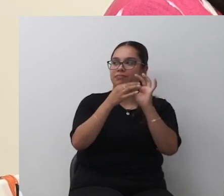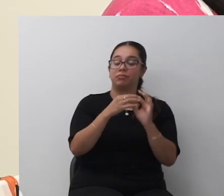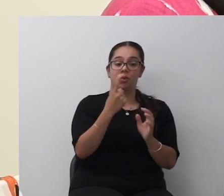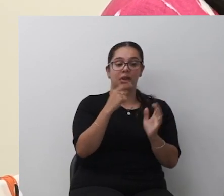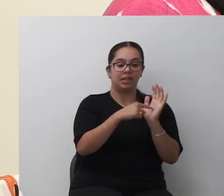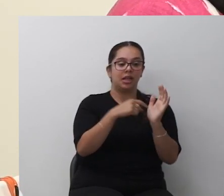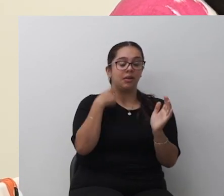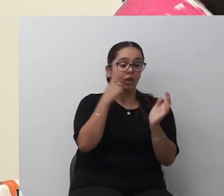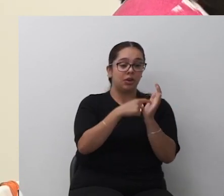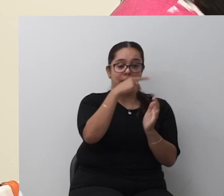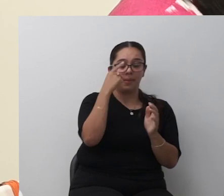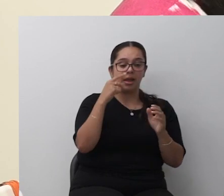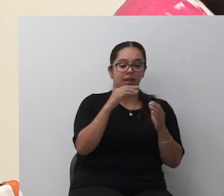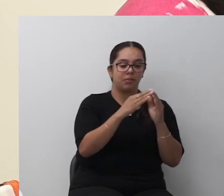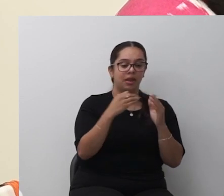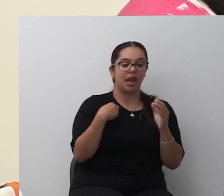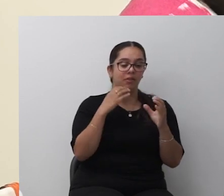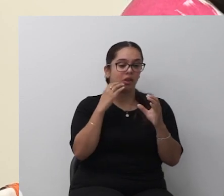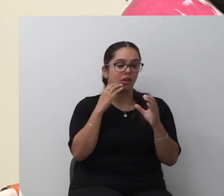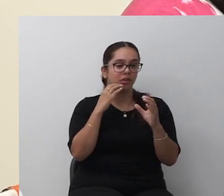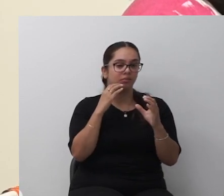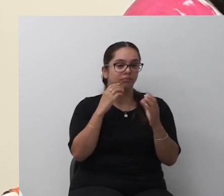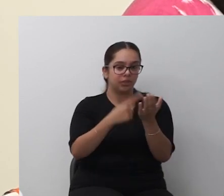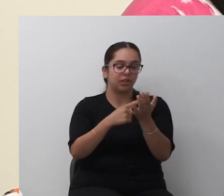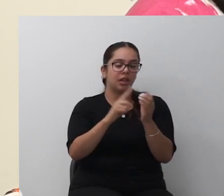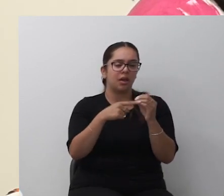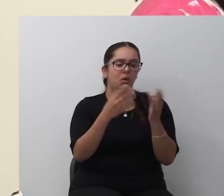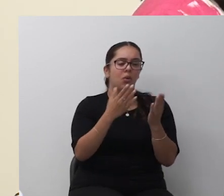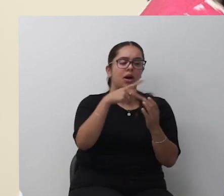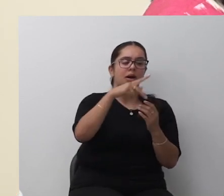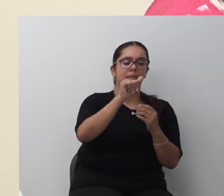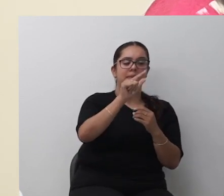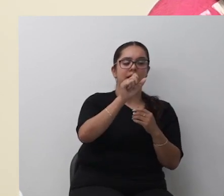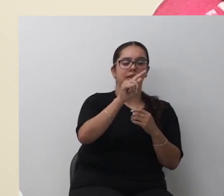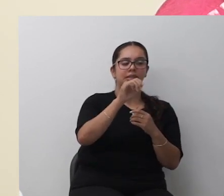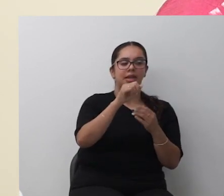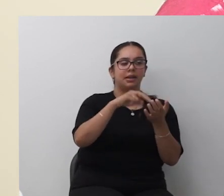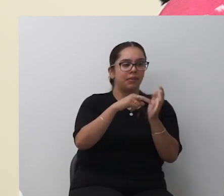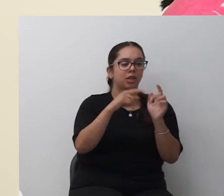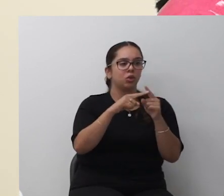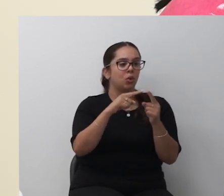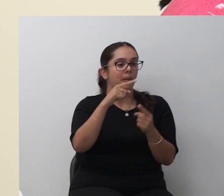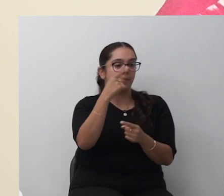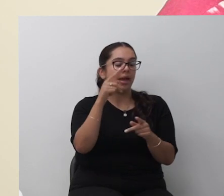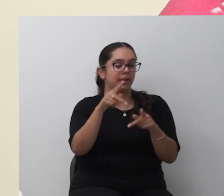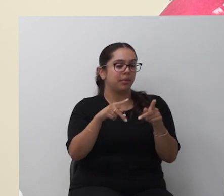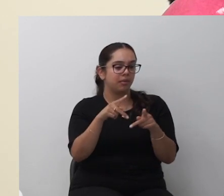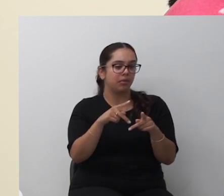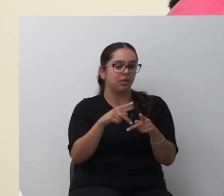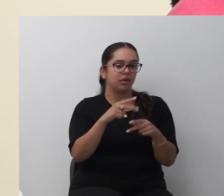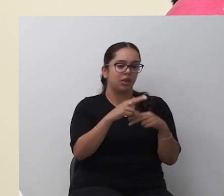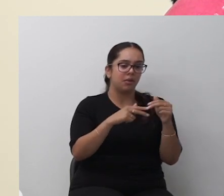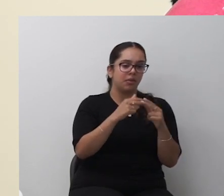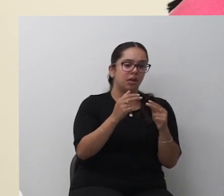noticed Black communities are having conversations about what does Palestine mean to Black people, right? To build the thread of